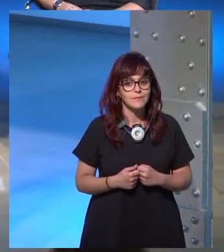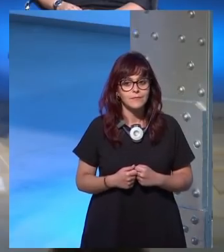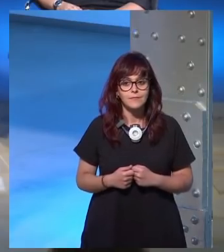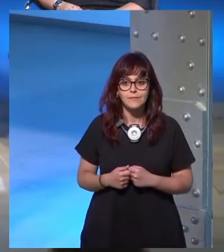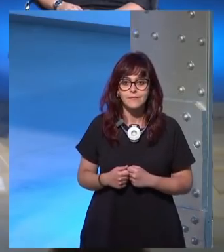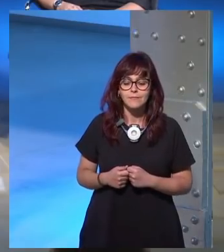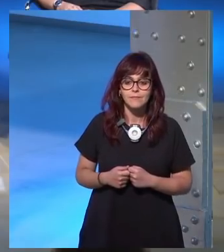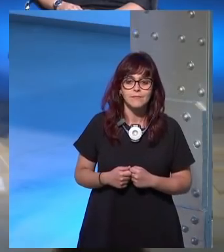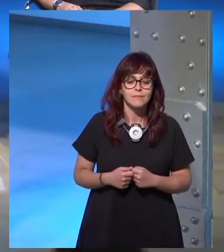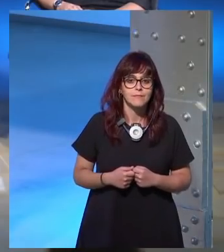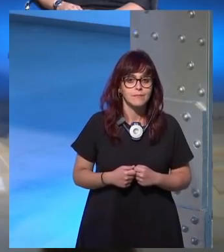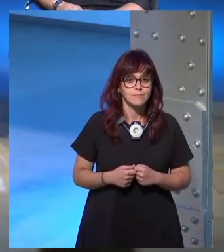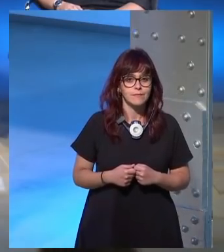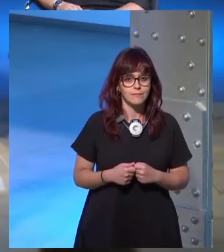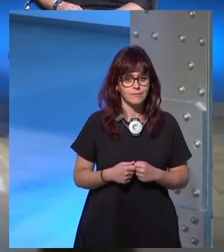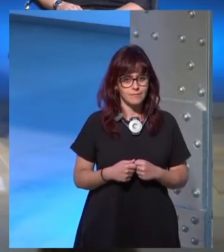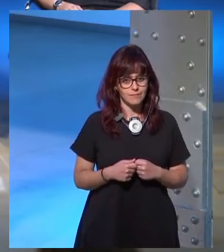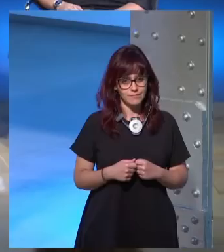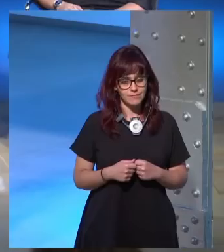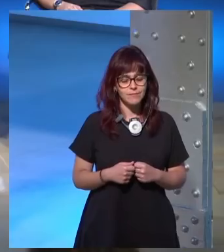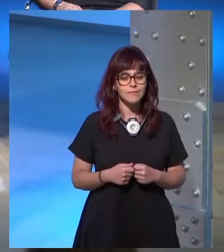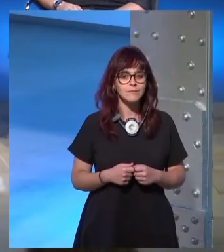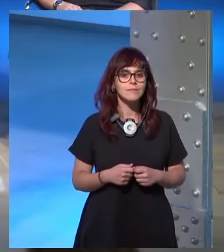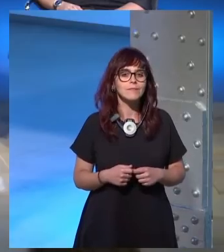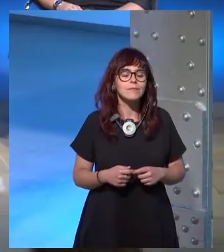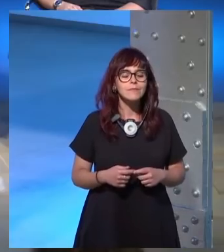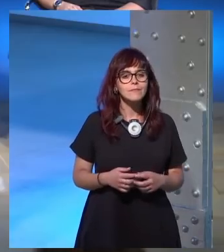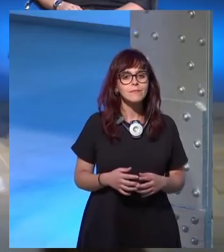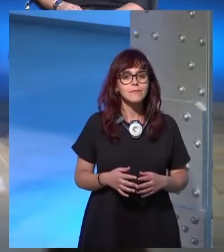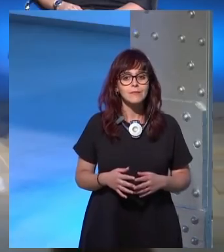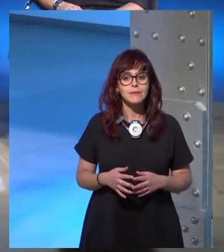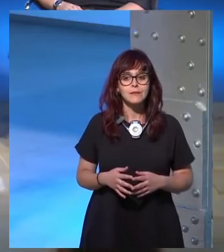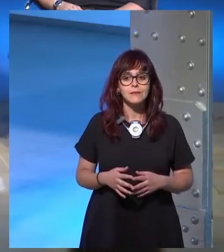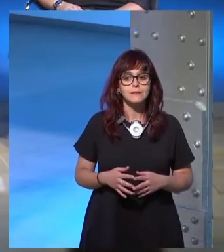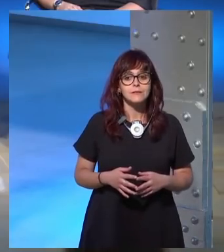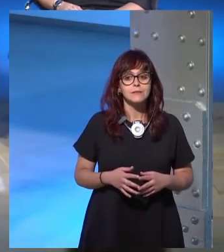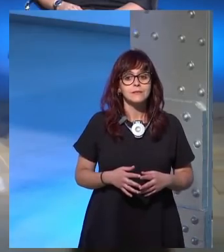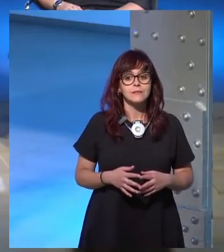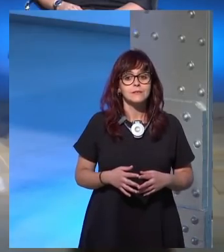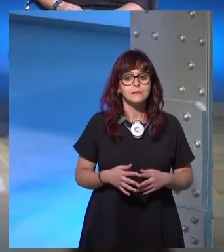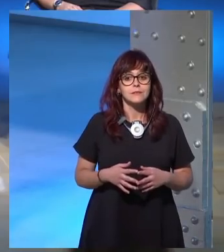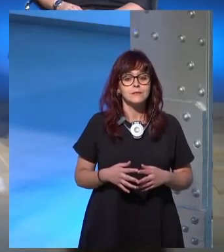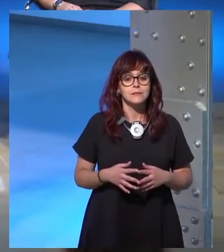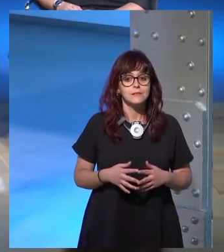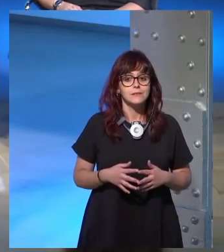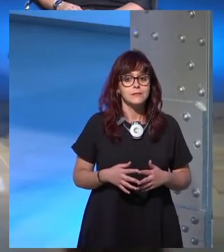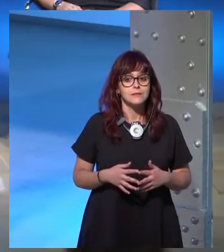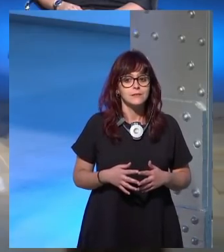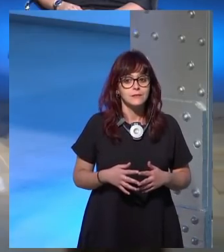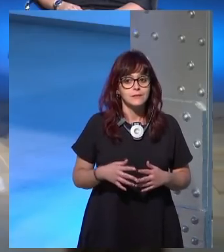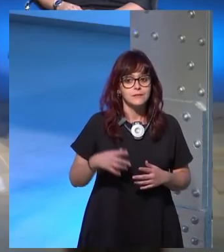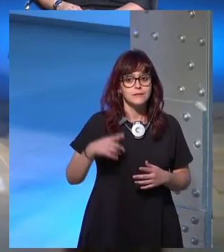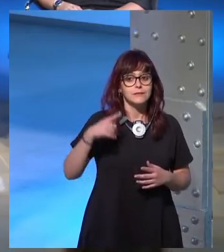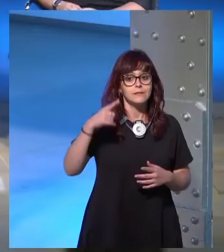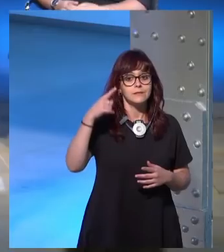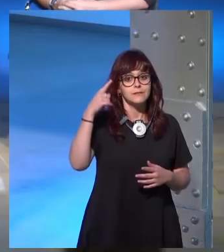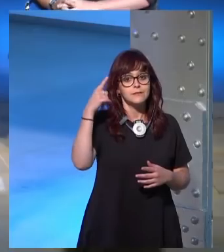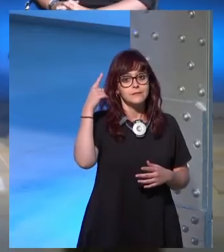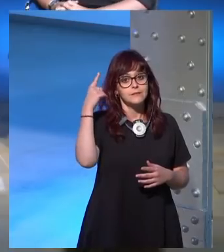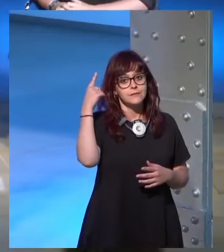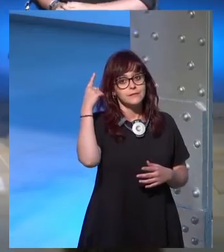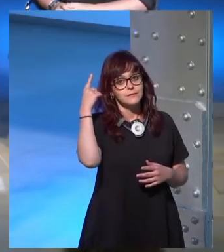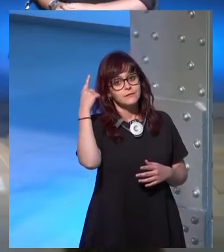There is a drive to write, and there's an emotional satisfaction that comes